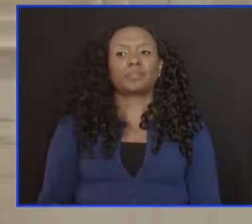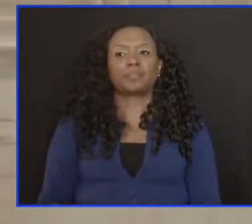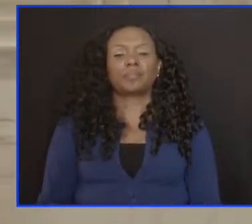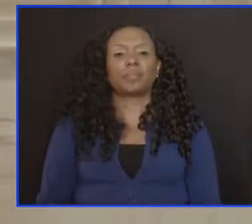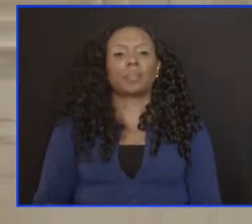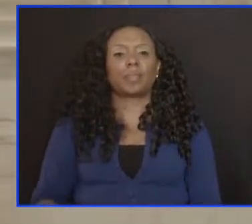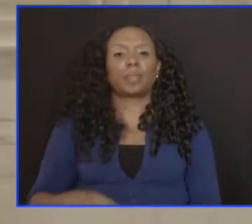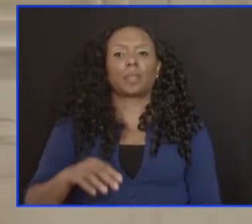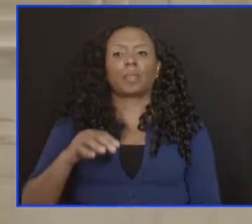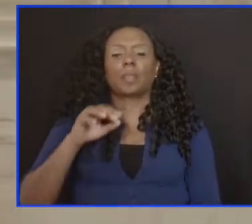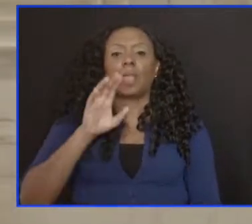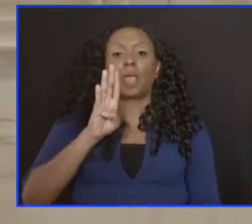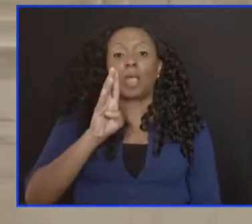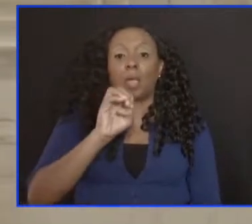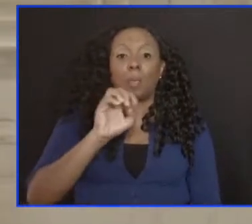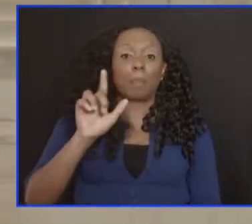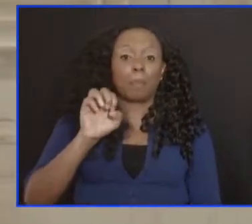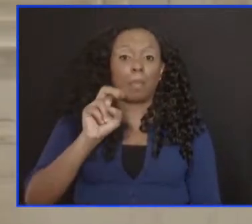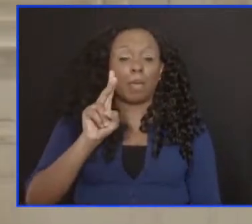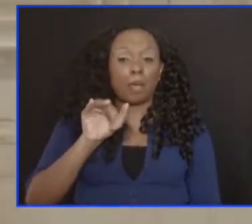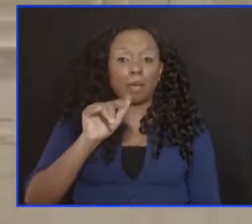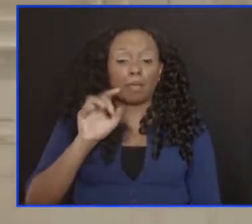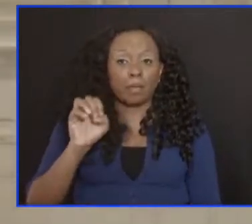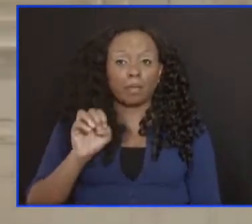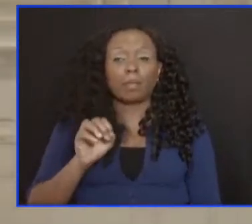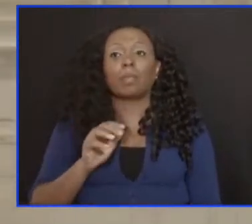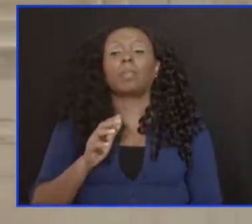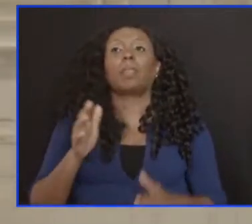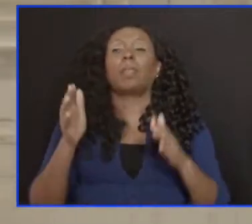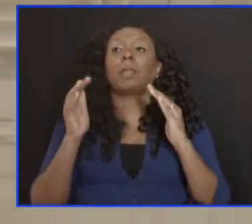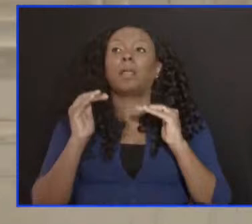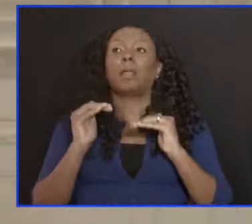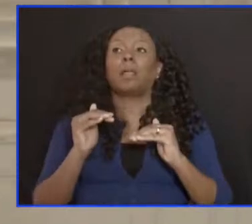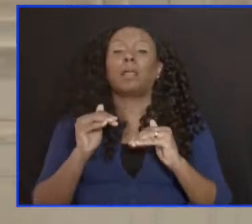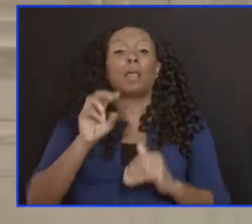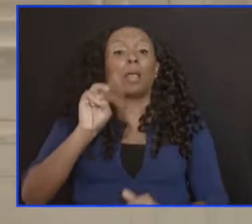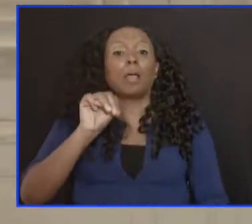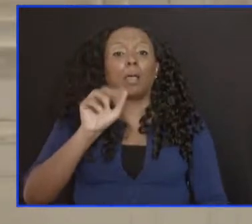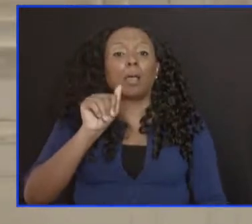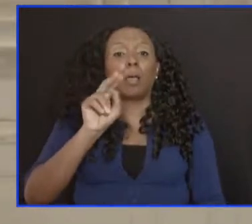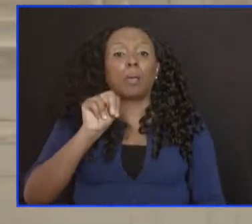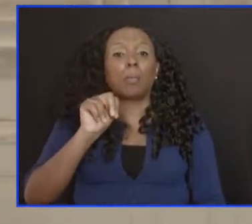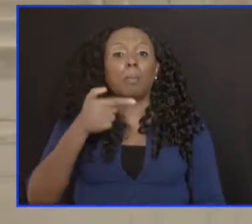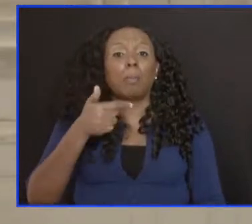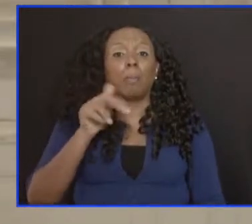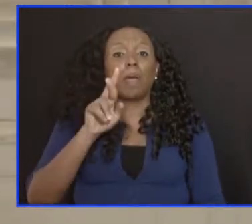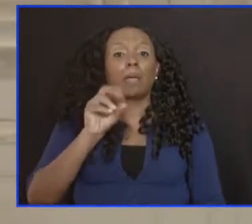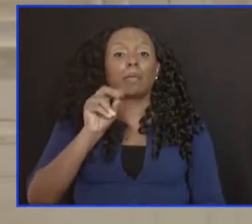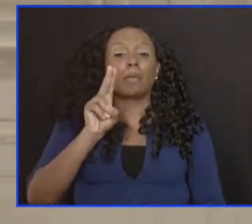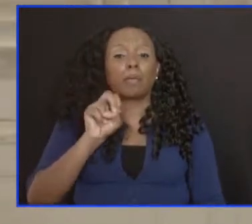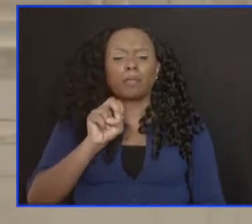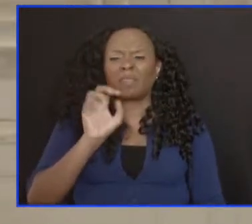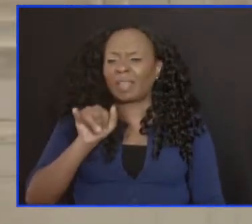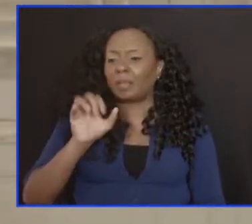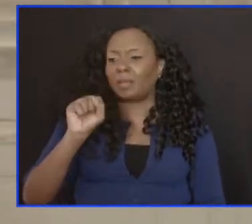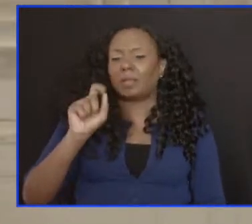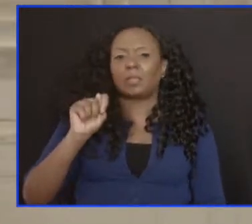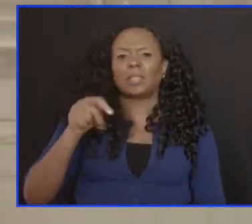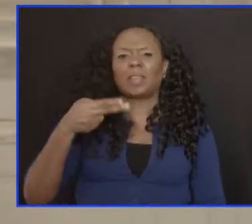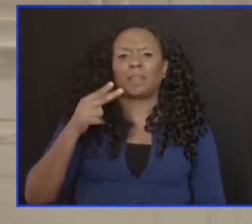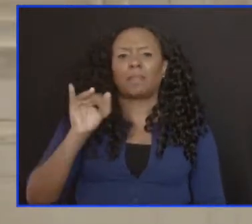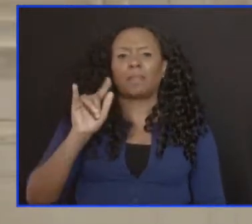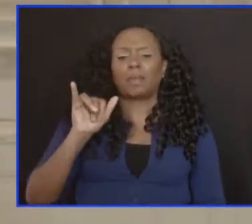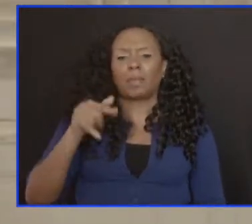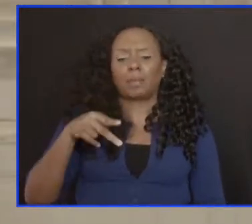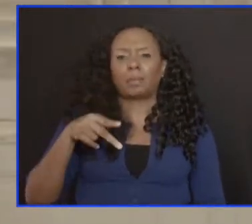center in Belleville, the 4H Hospital in Belleville, and then in Mangrove, St. Philip, which has a much larger